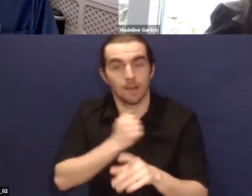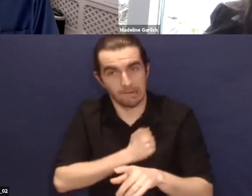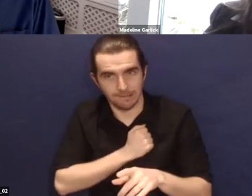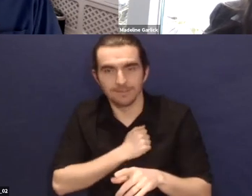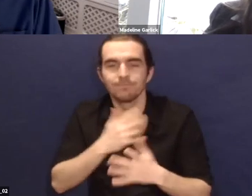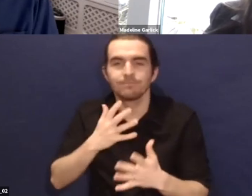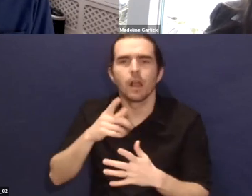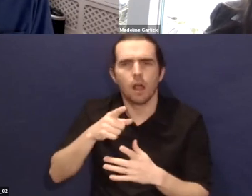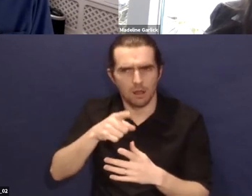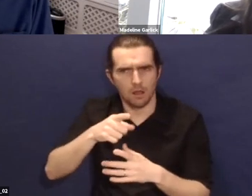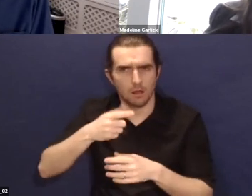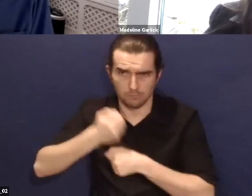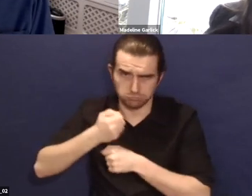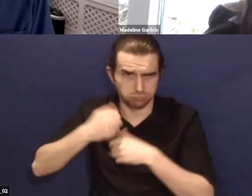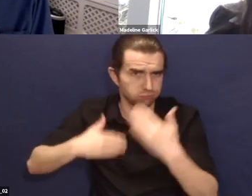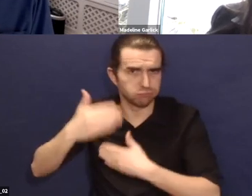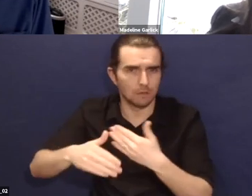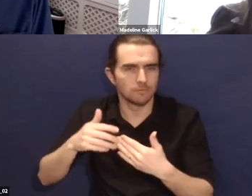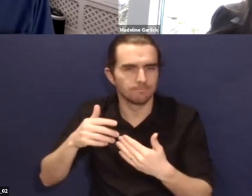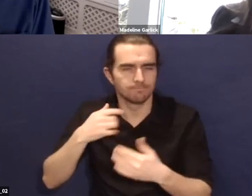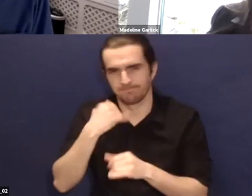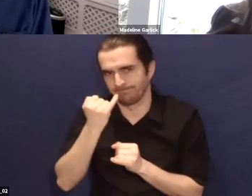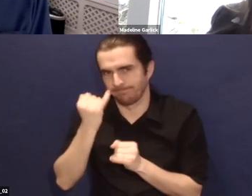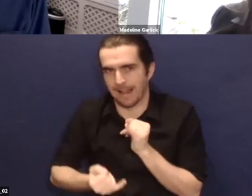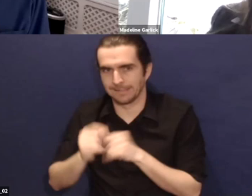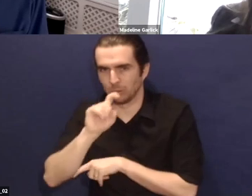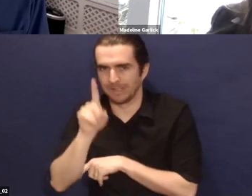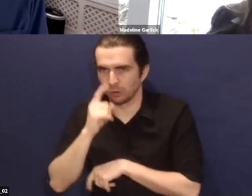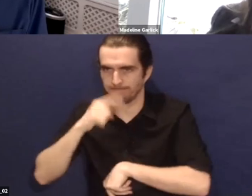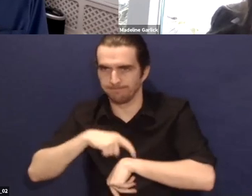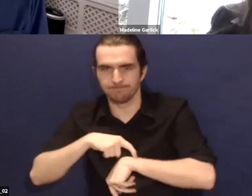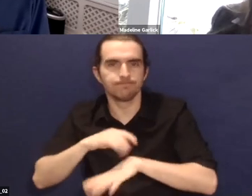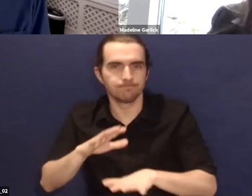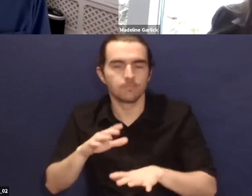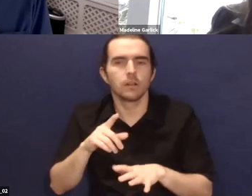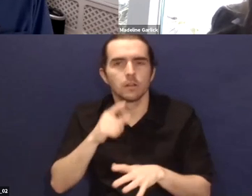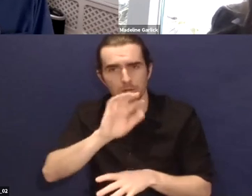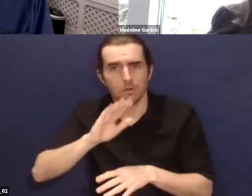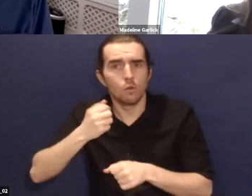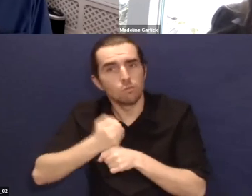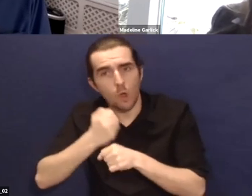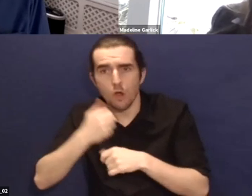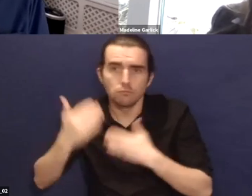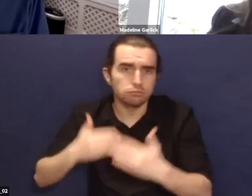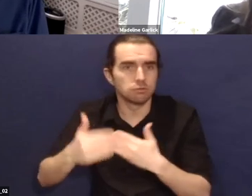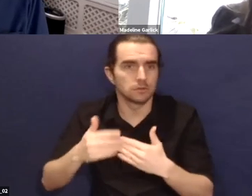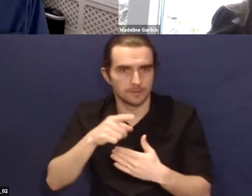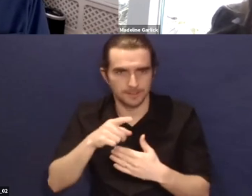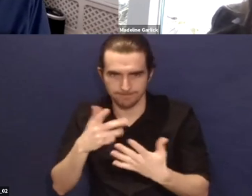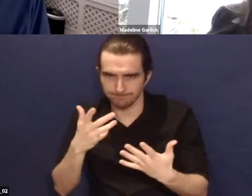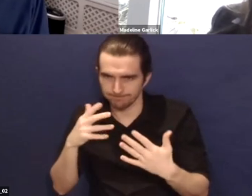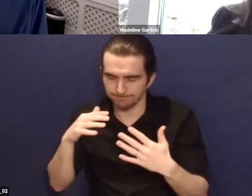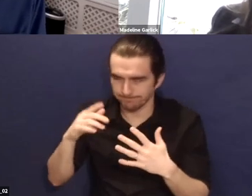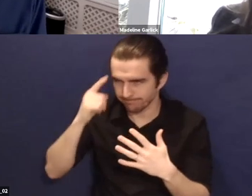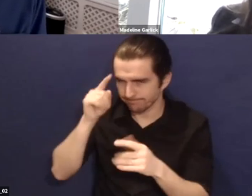this more holistic response to all those who are persons of concern to